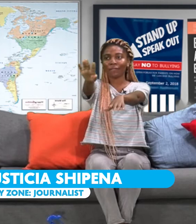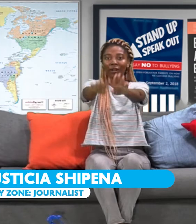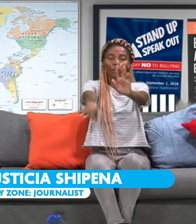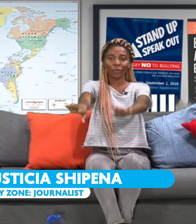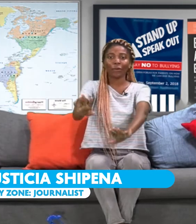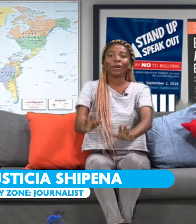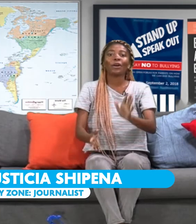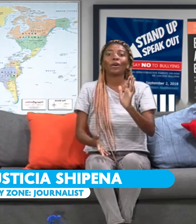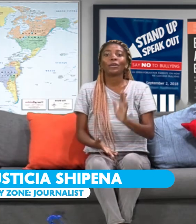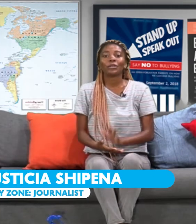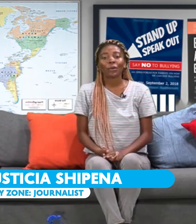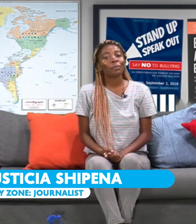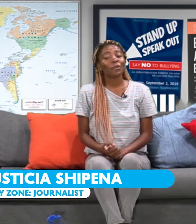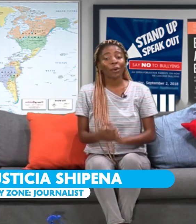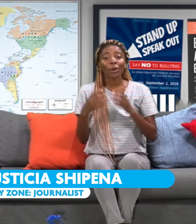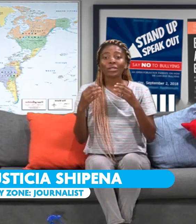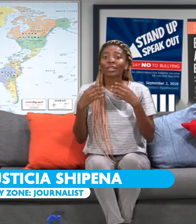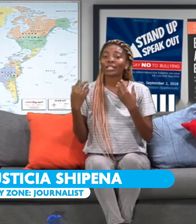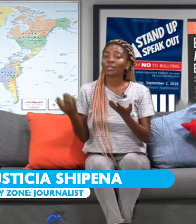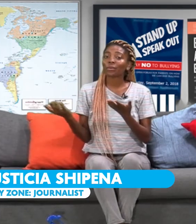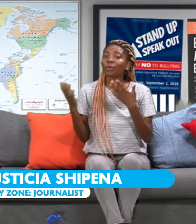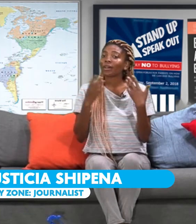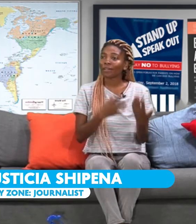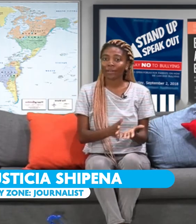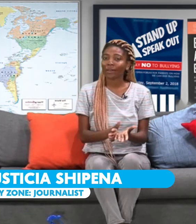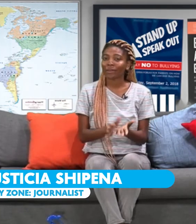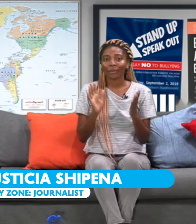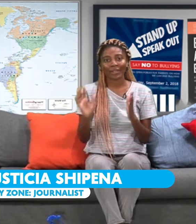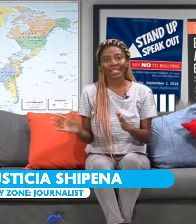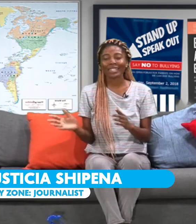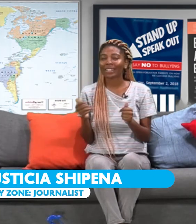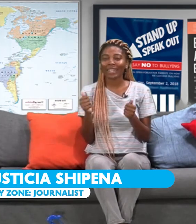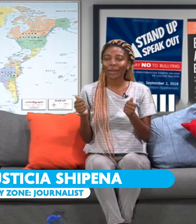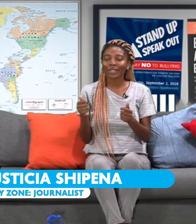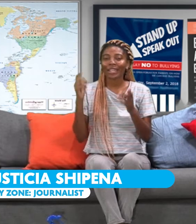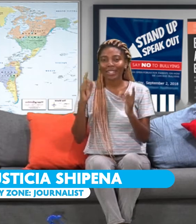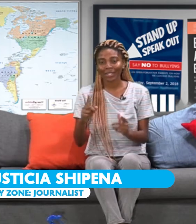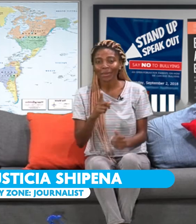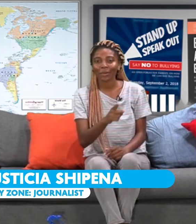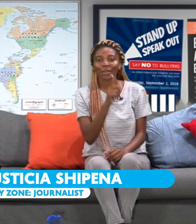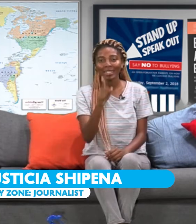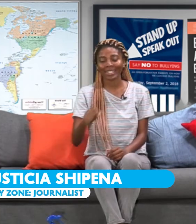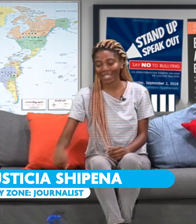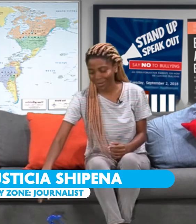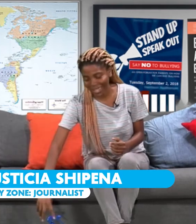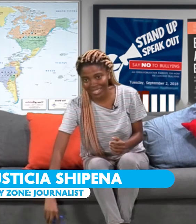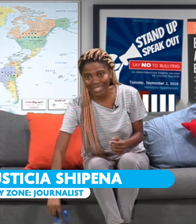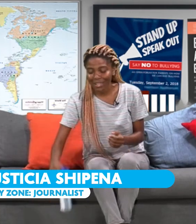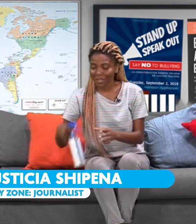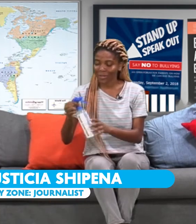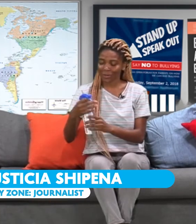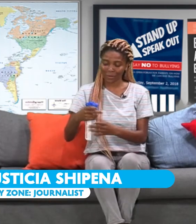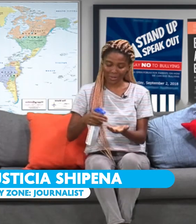in front of you. So before we also get into the writing and crayons, let's just make sure we sanitize our